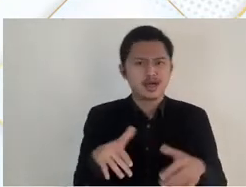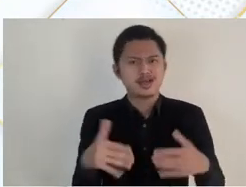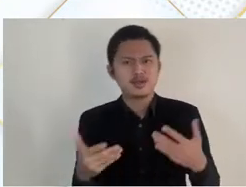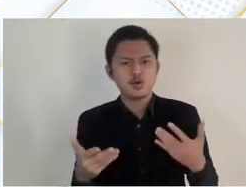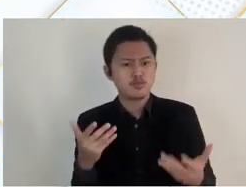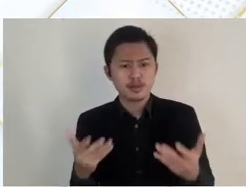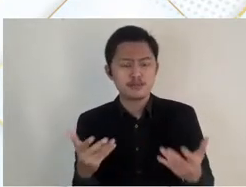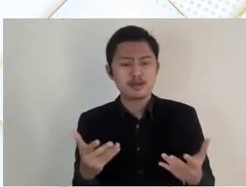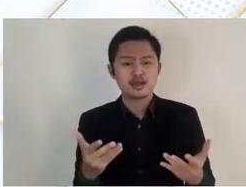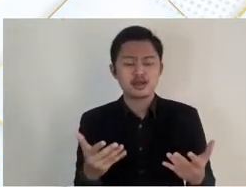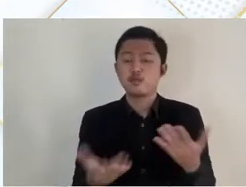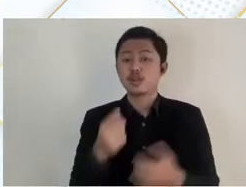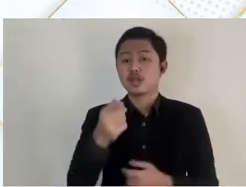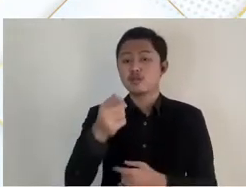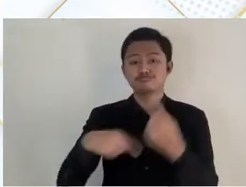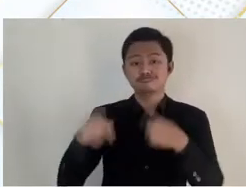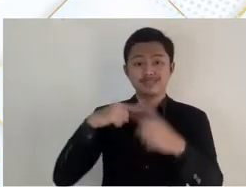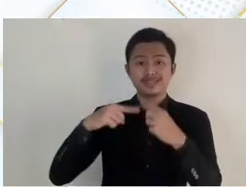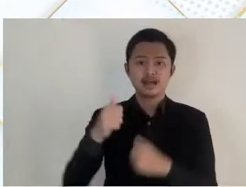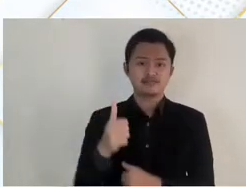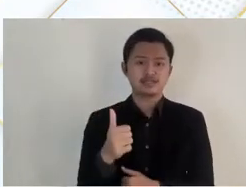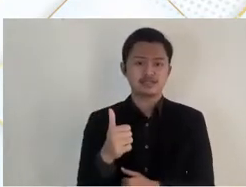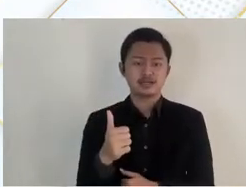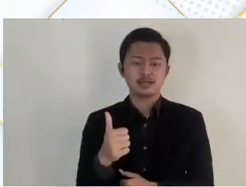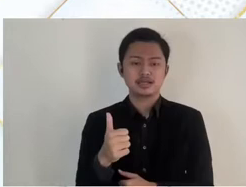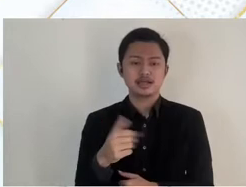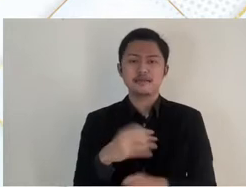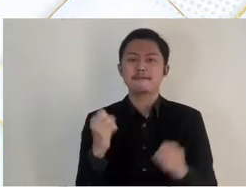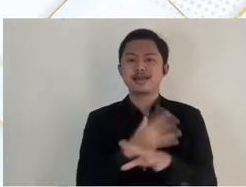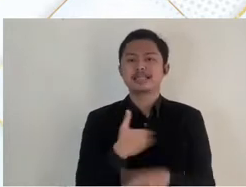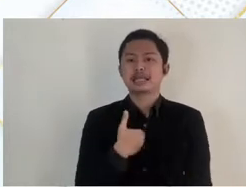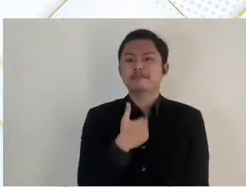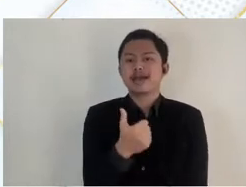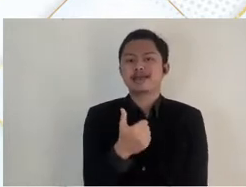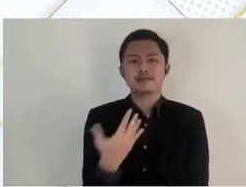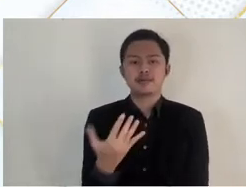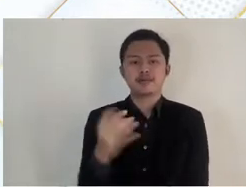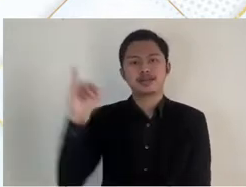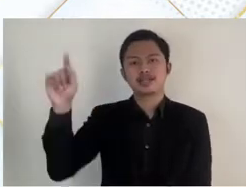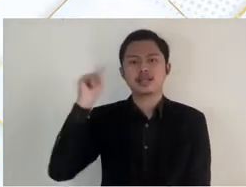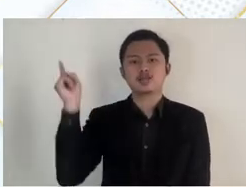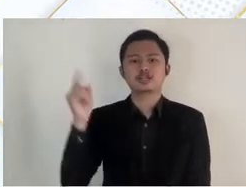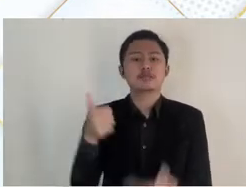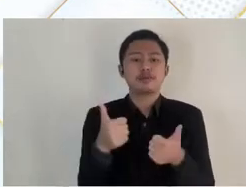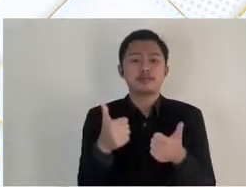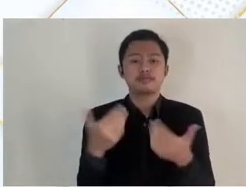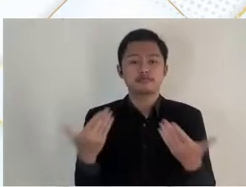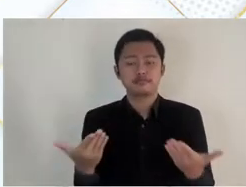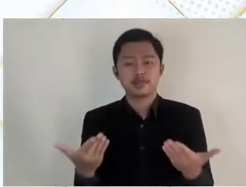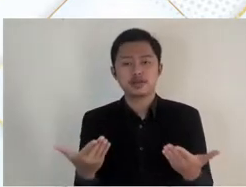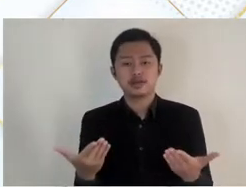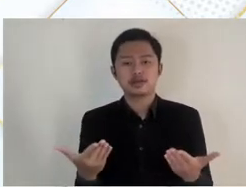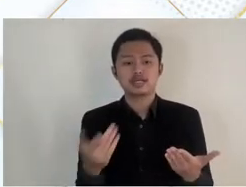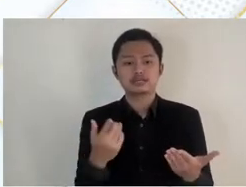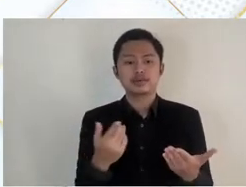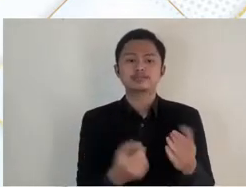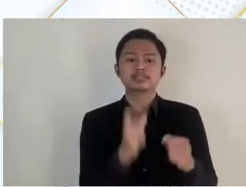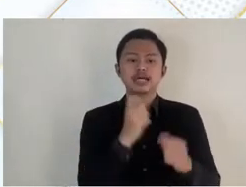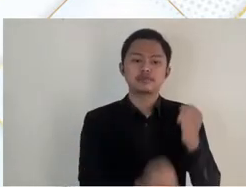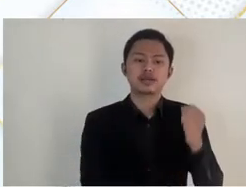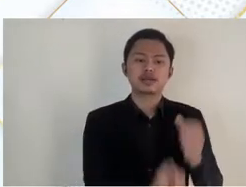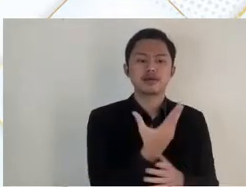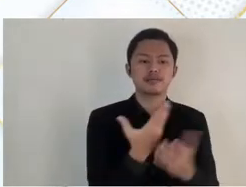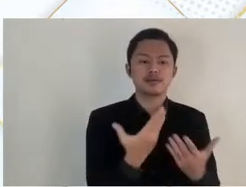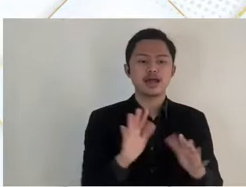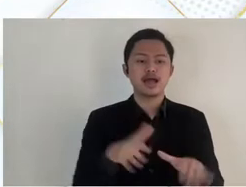you could tell us, probably there are best practices, international practices in PKO, in developing this, and also